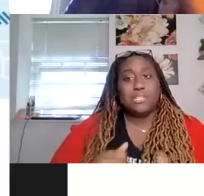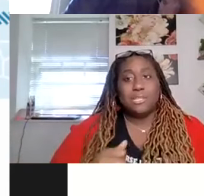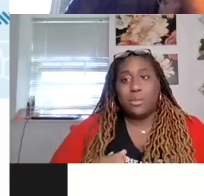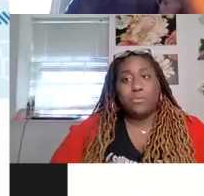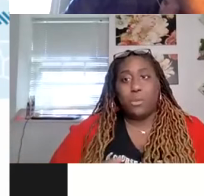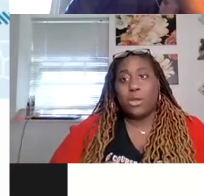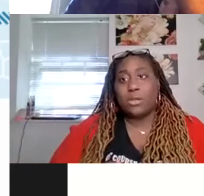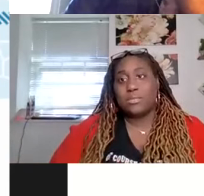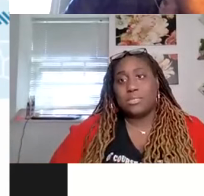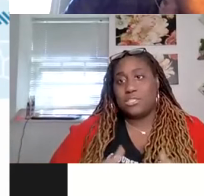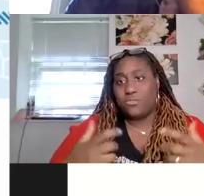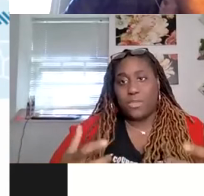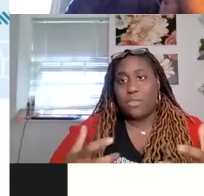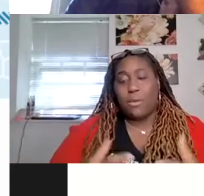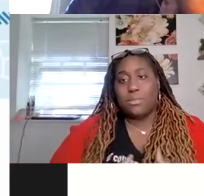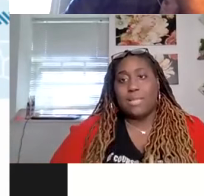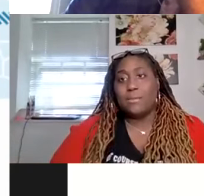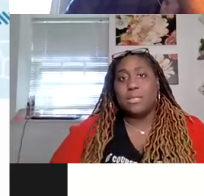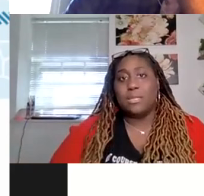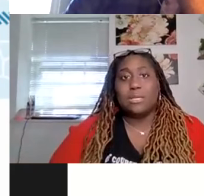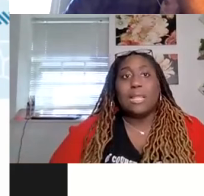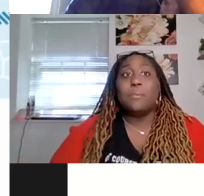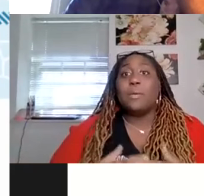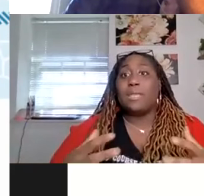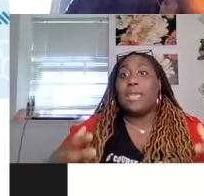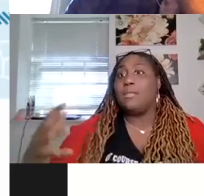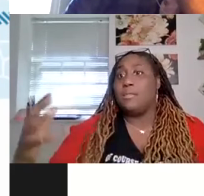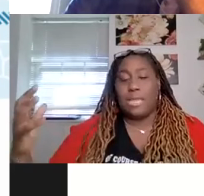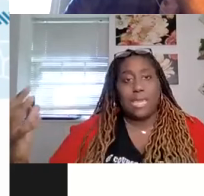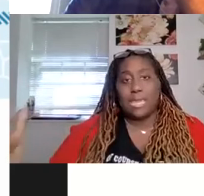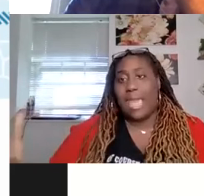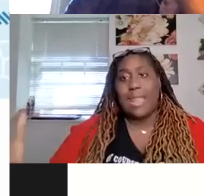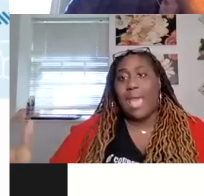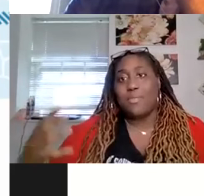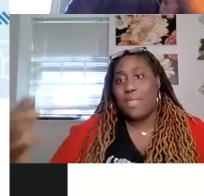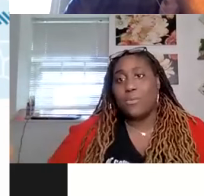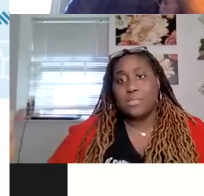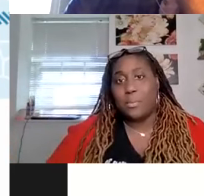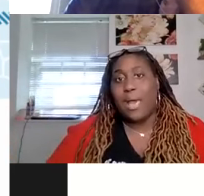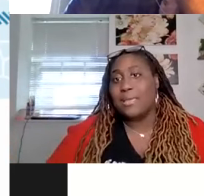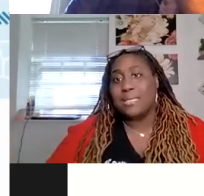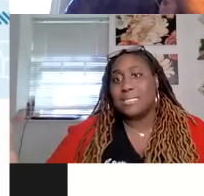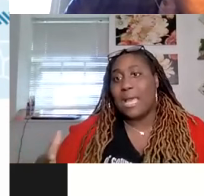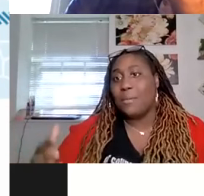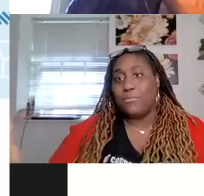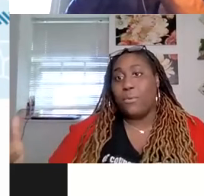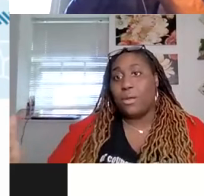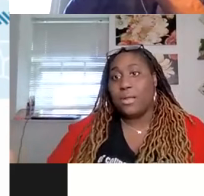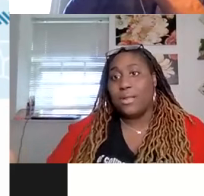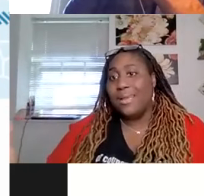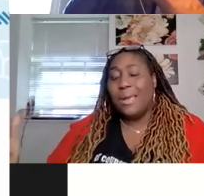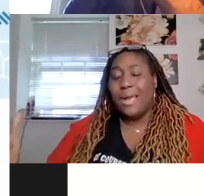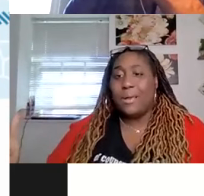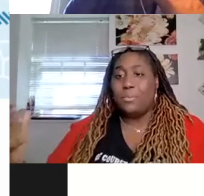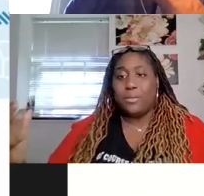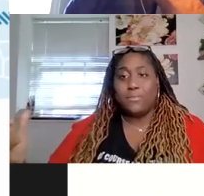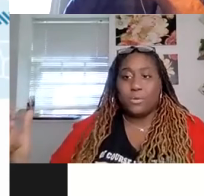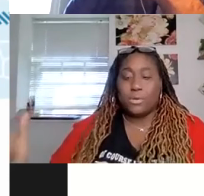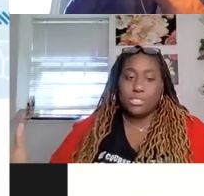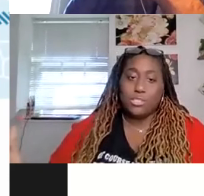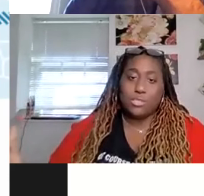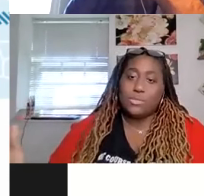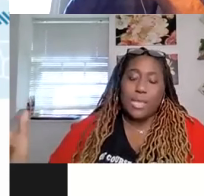it took a little bit of work to just figure out what that was going to look like. But again, it can happen. That was a pie in the sky before.